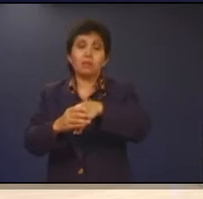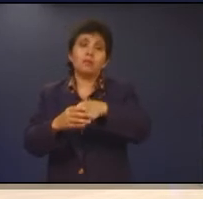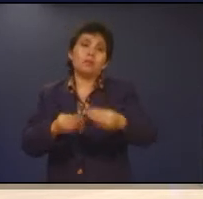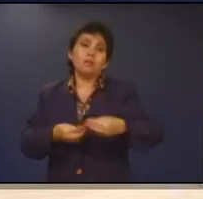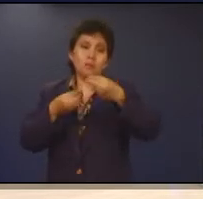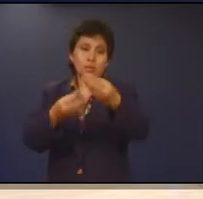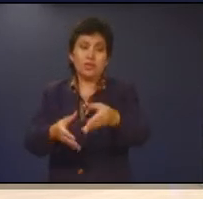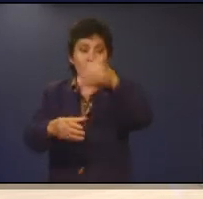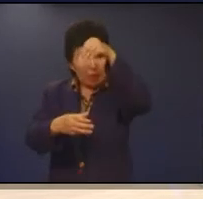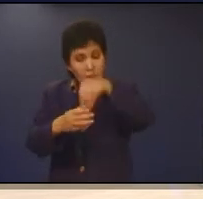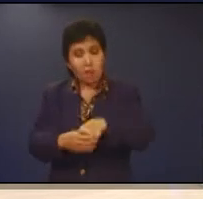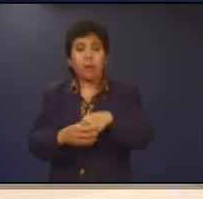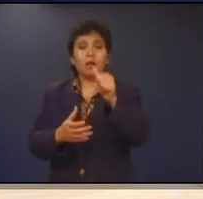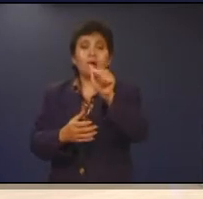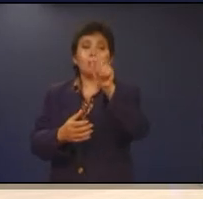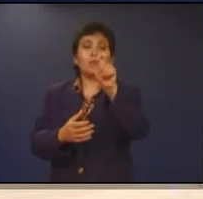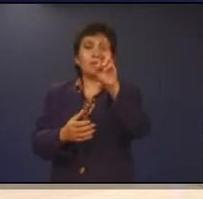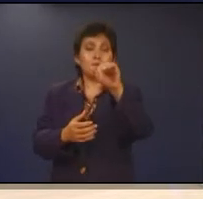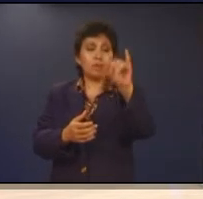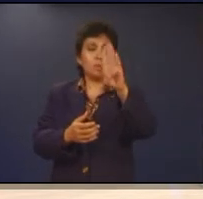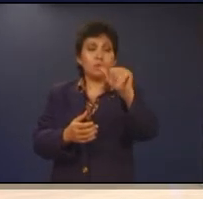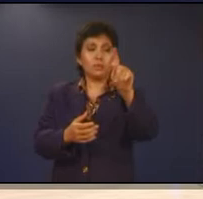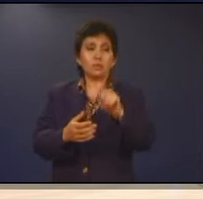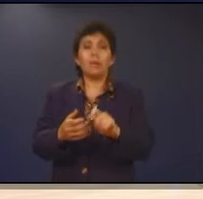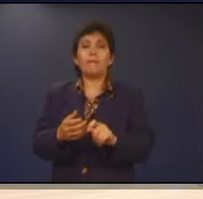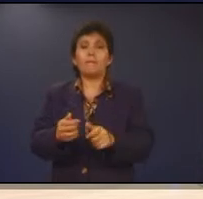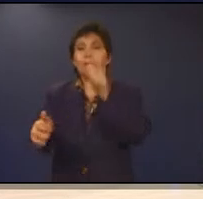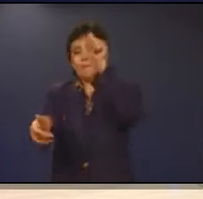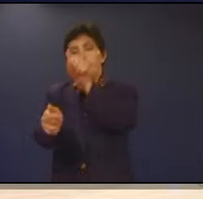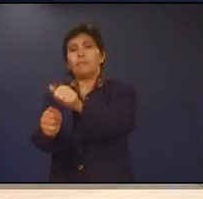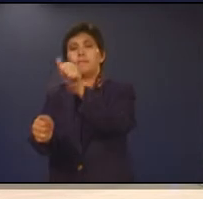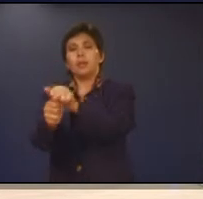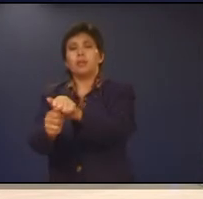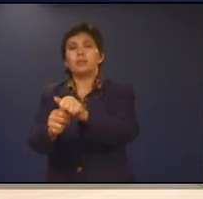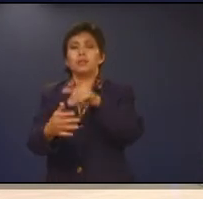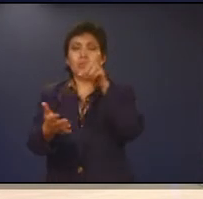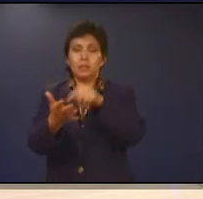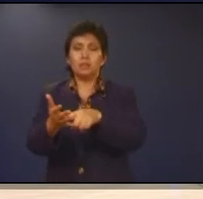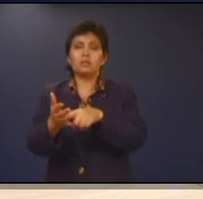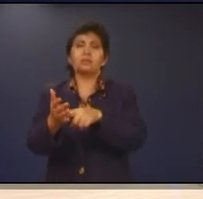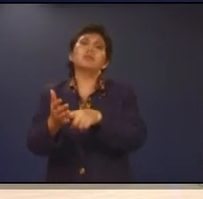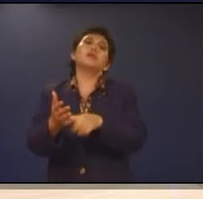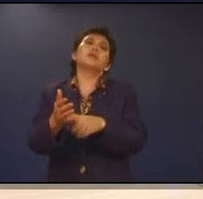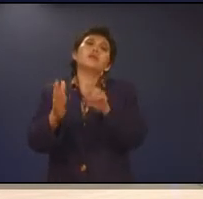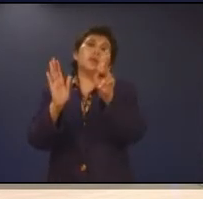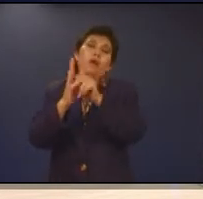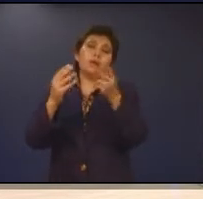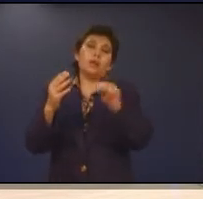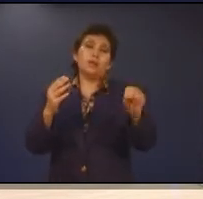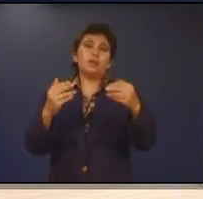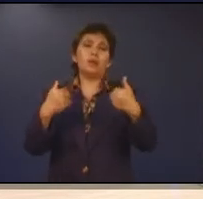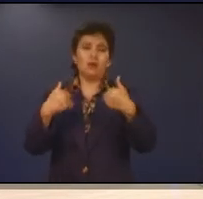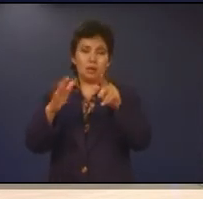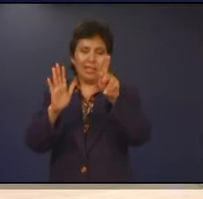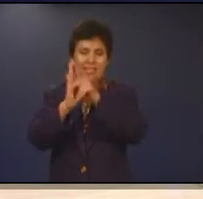IA hereby denotes internal attribution, meaning we blame the situation on the girl. Now, if